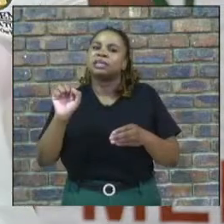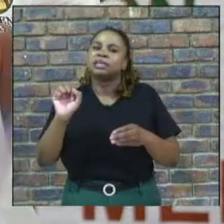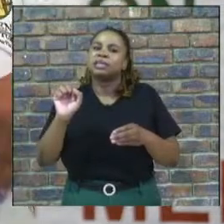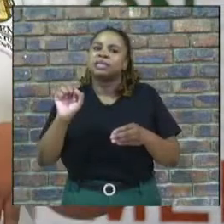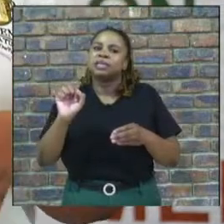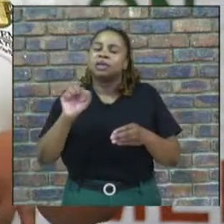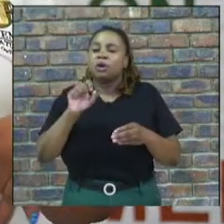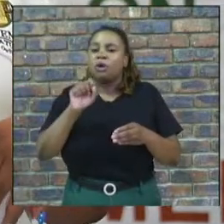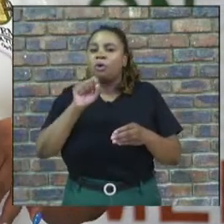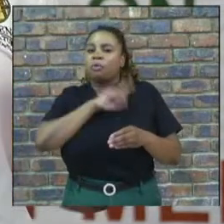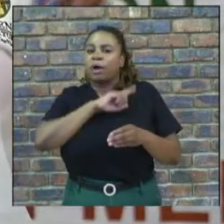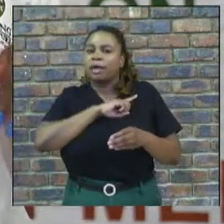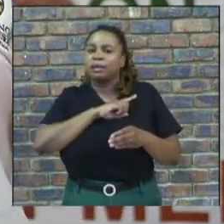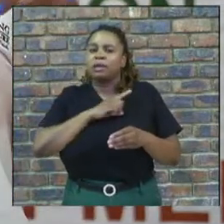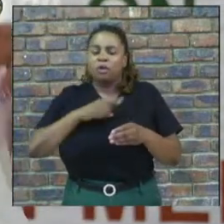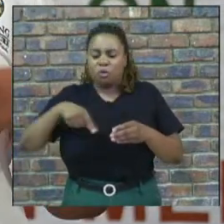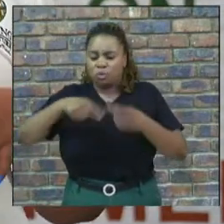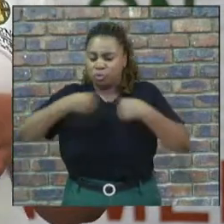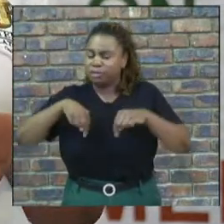is why we are here.